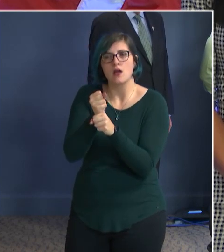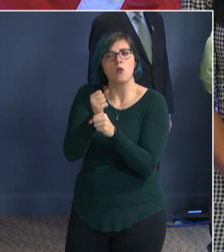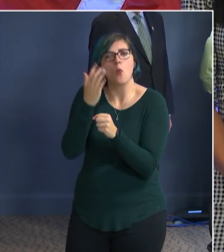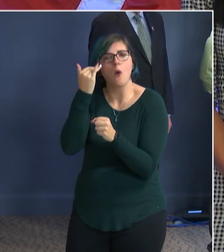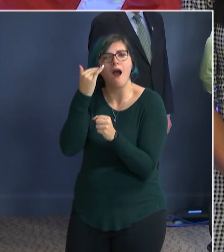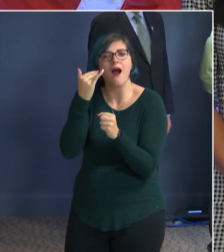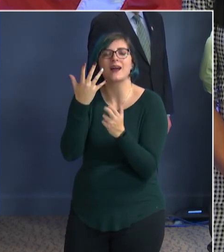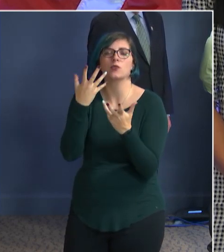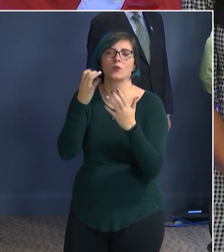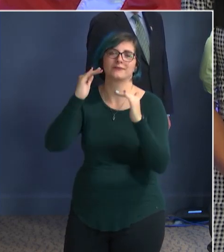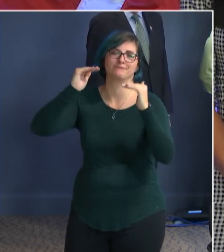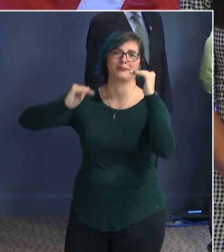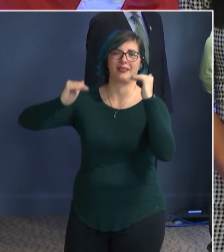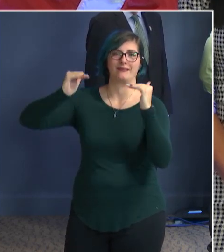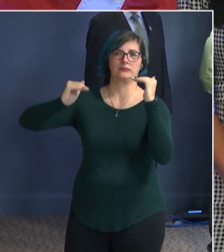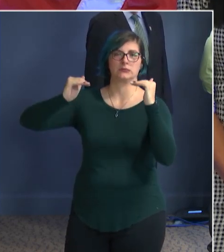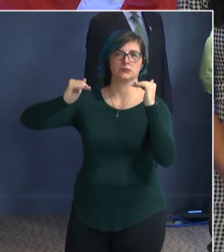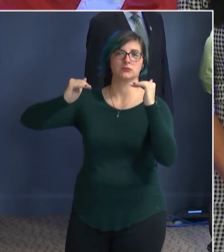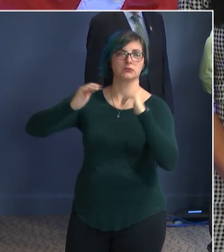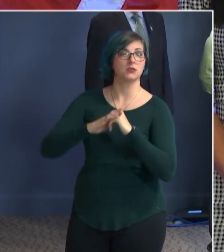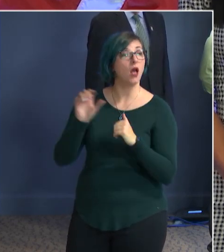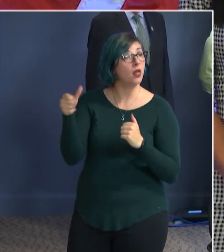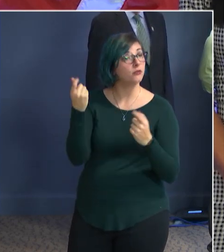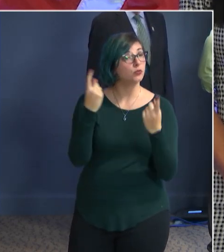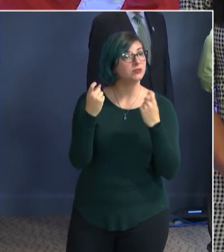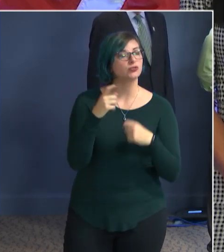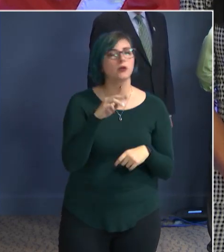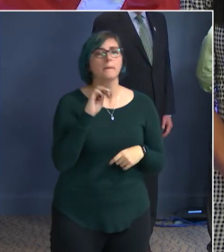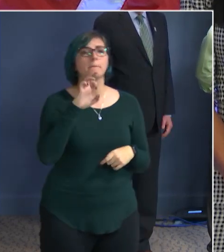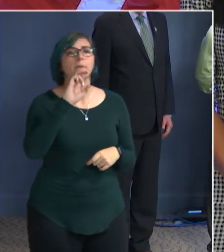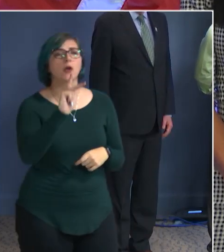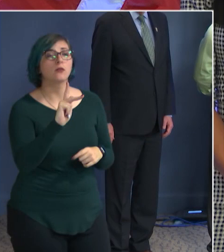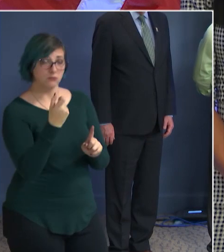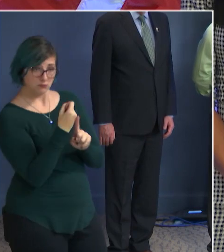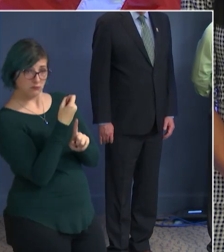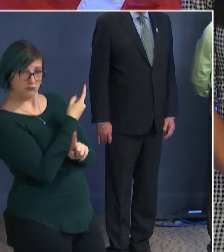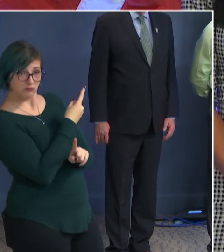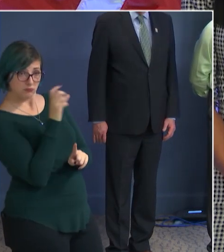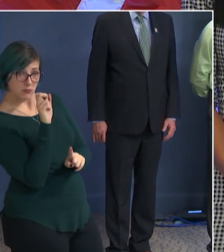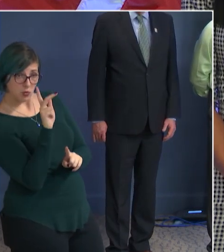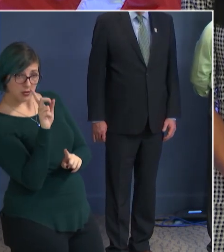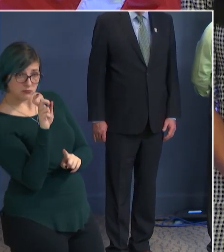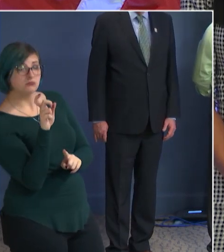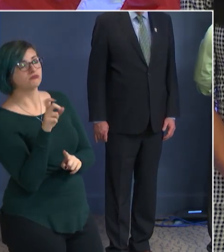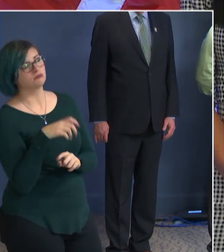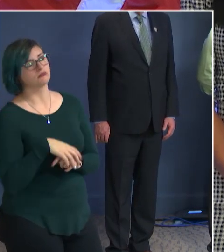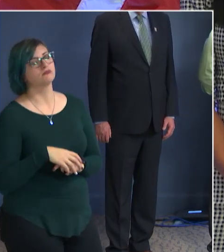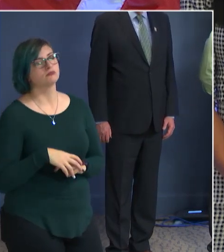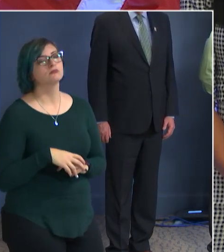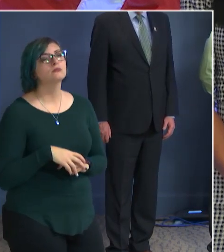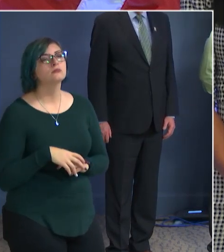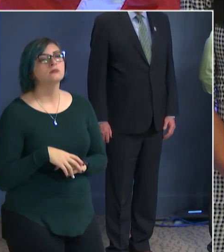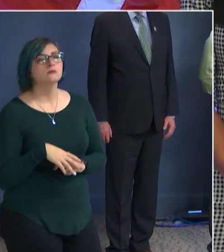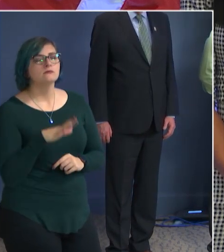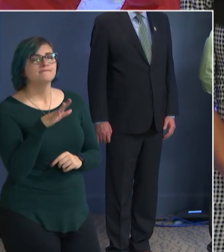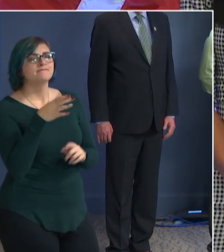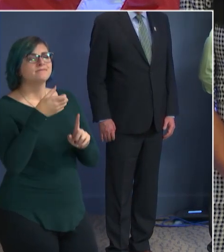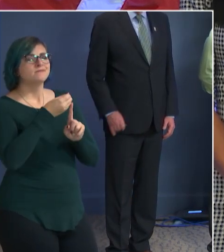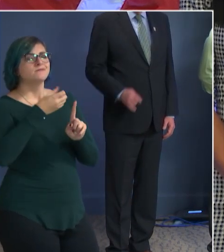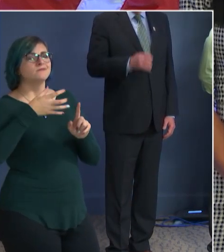balance. Any other questions? Yes, Mark. Off topic, okay? Mm-hmm. Can you talk just a little bit